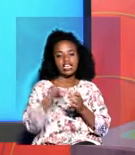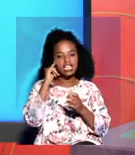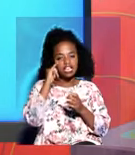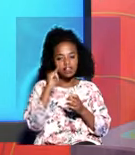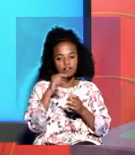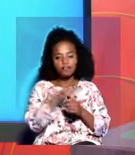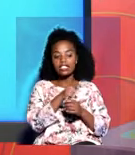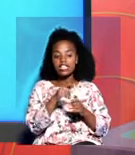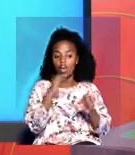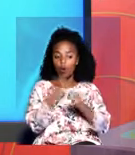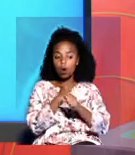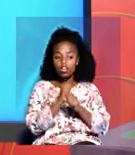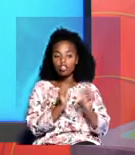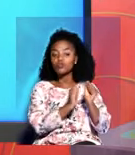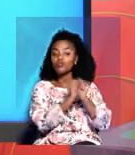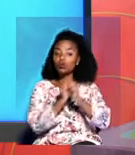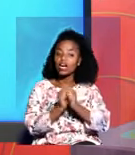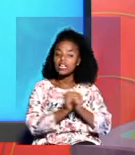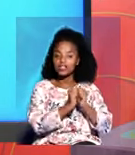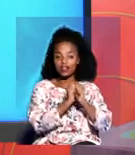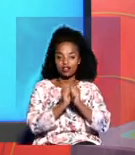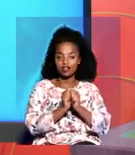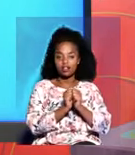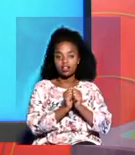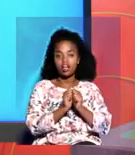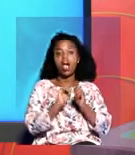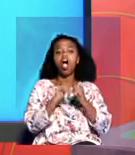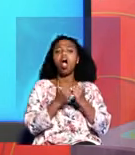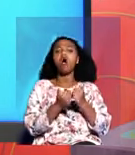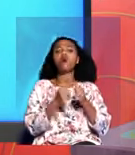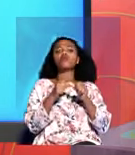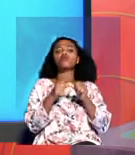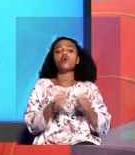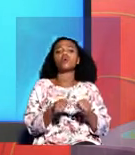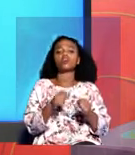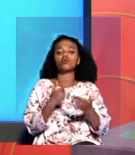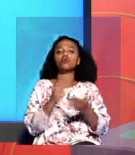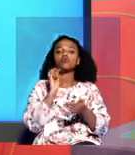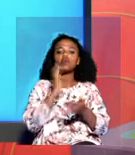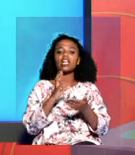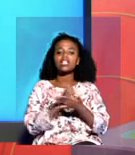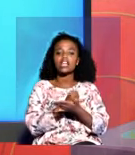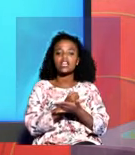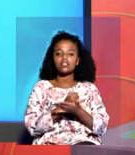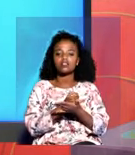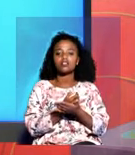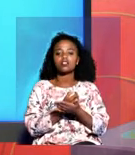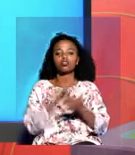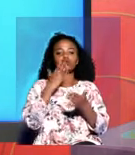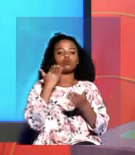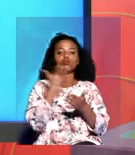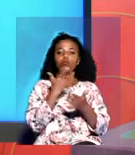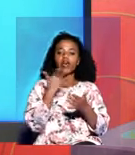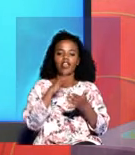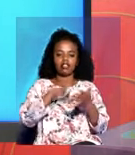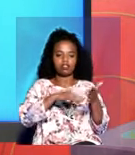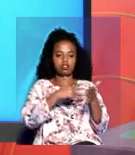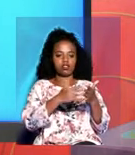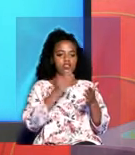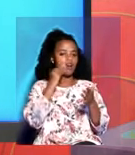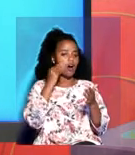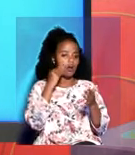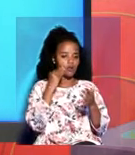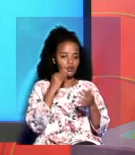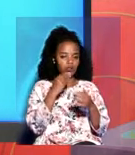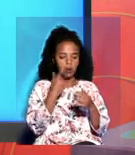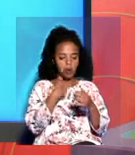if they work together, how long will it take them to paint the house? Let's